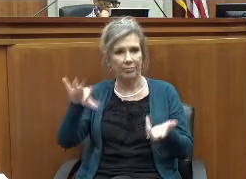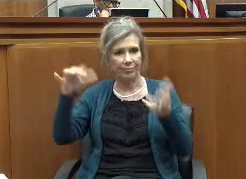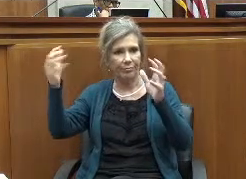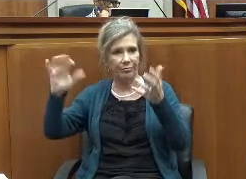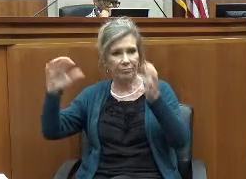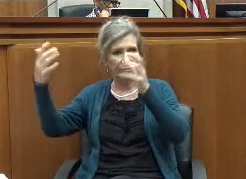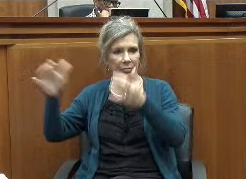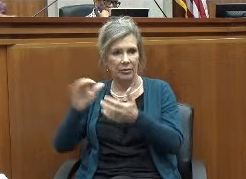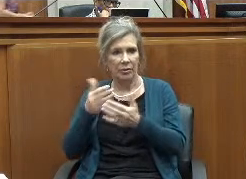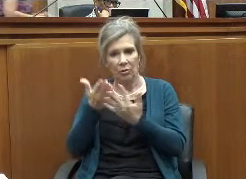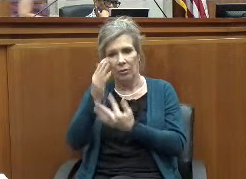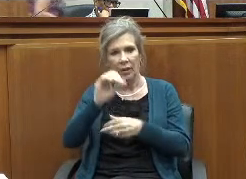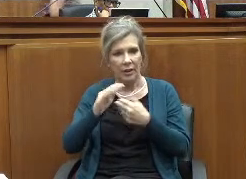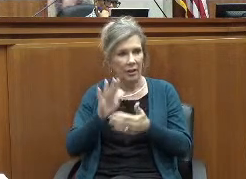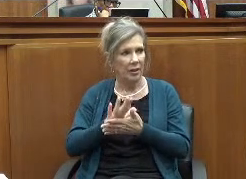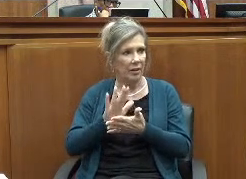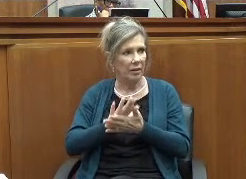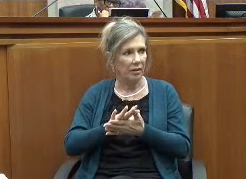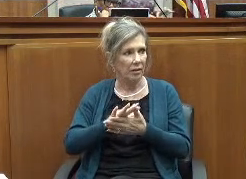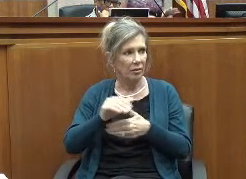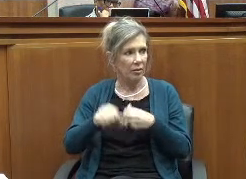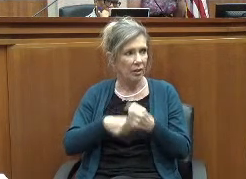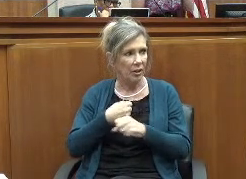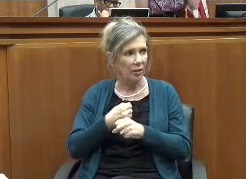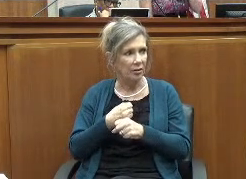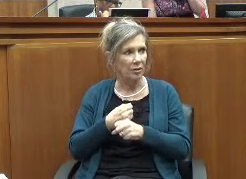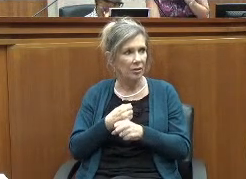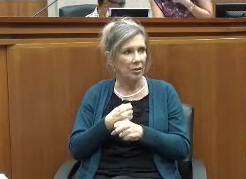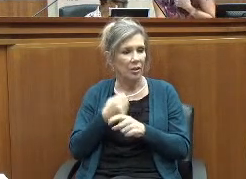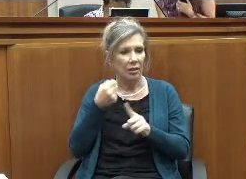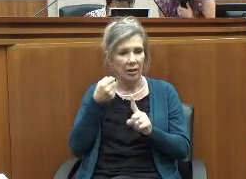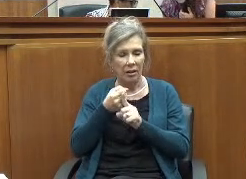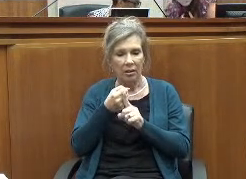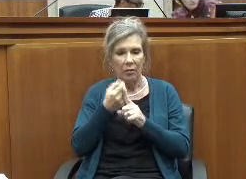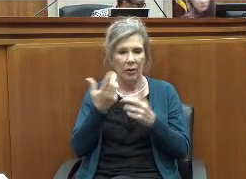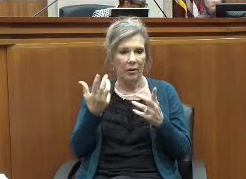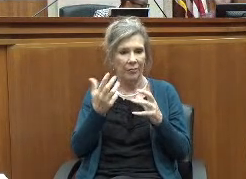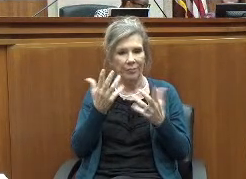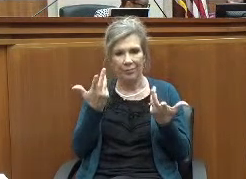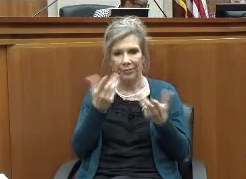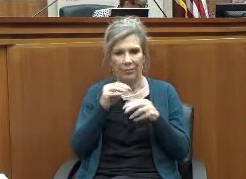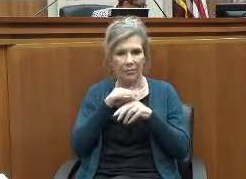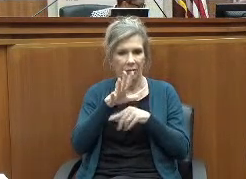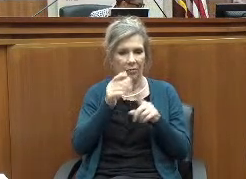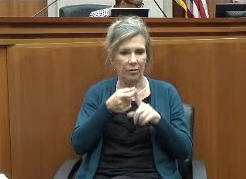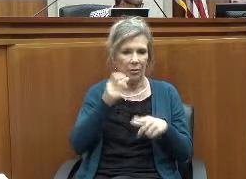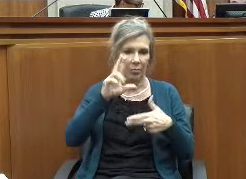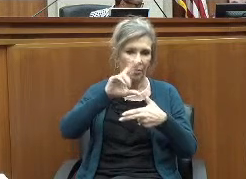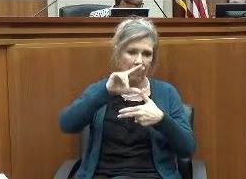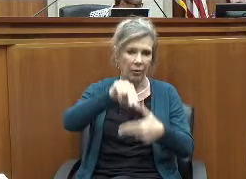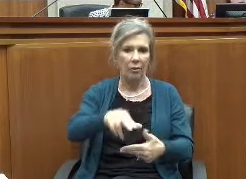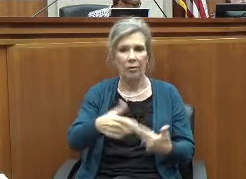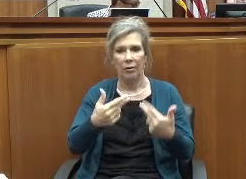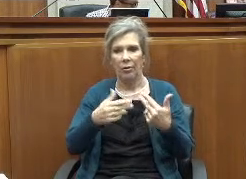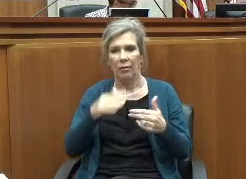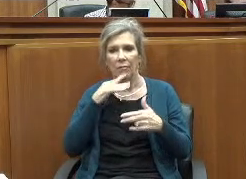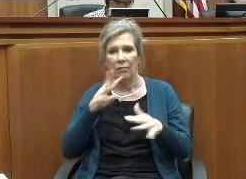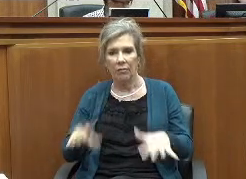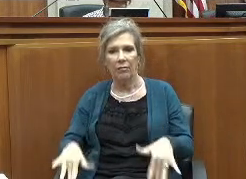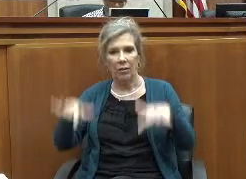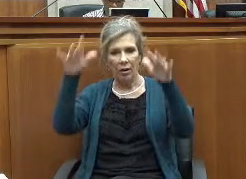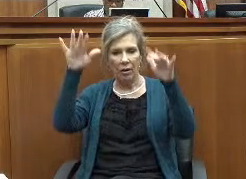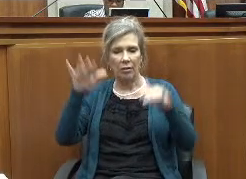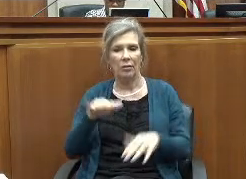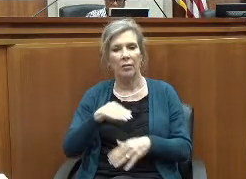in schooling for large populations of students, whether that's hurricanes, floods, the COVID-19 pandemic, or of course